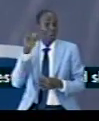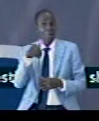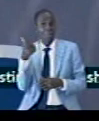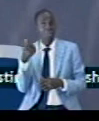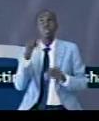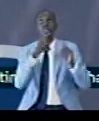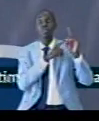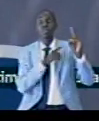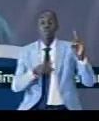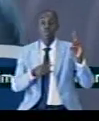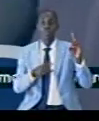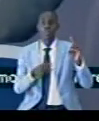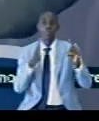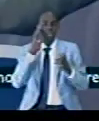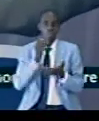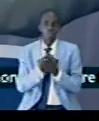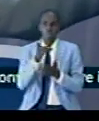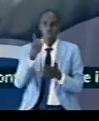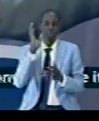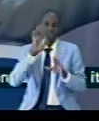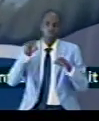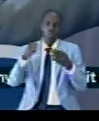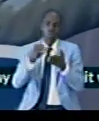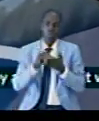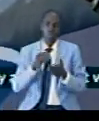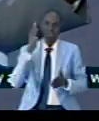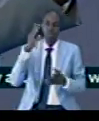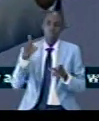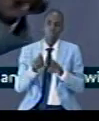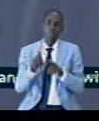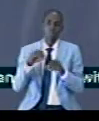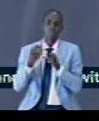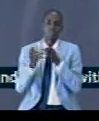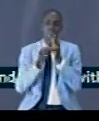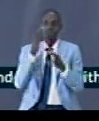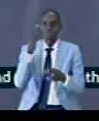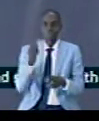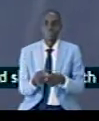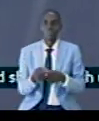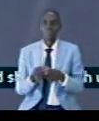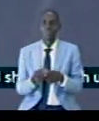testimony. So you come forward to your right hand side now.